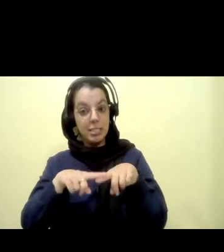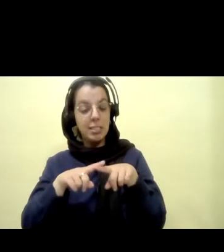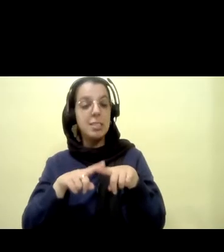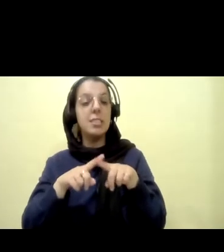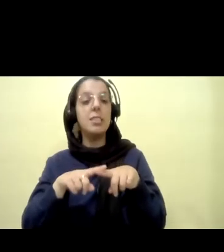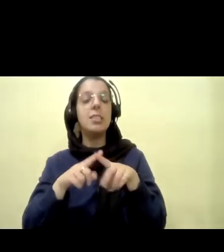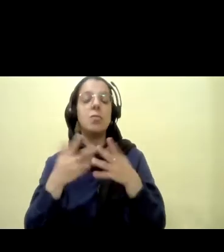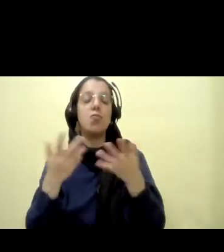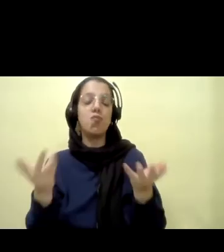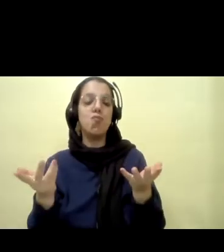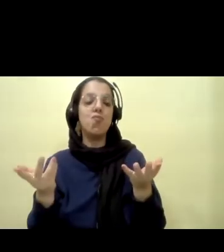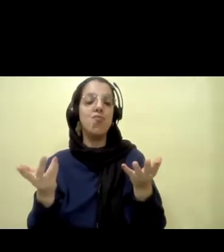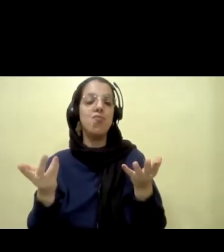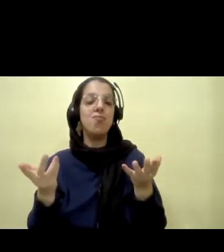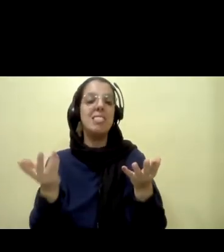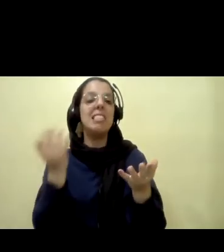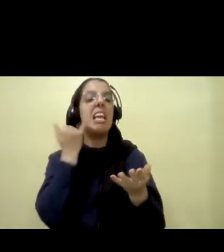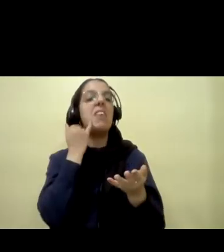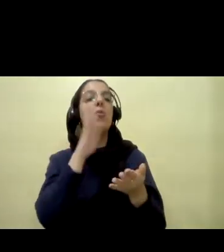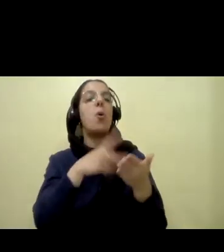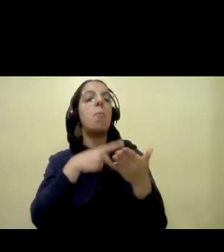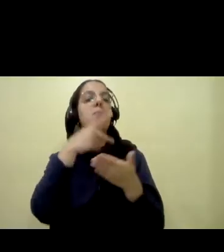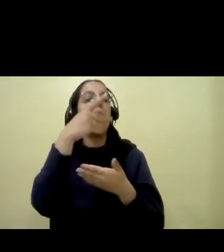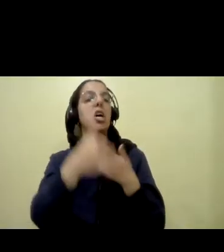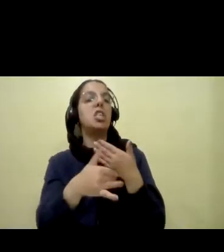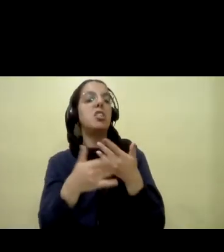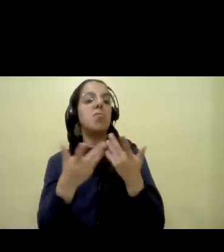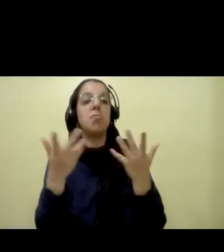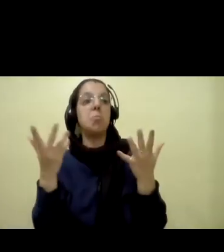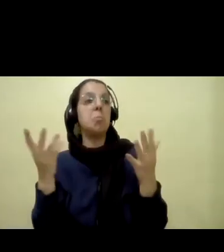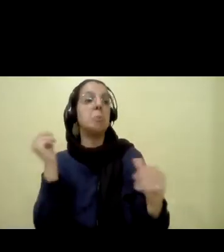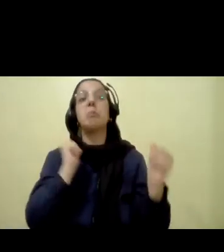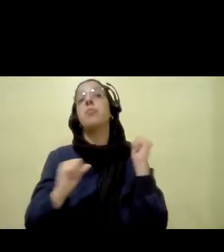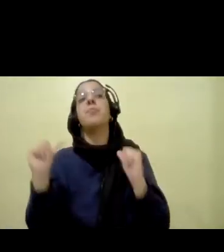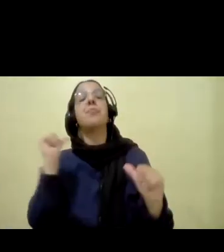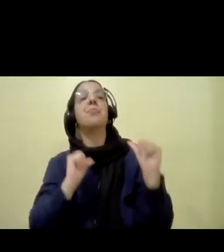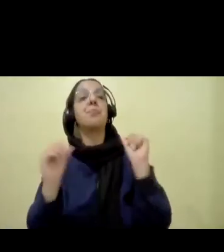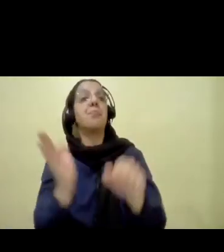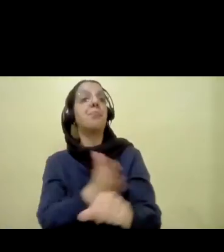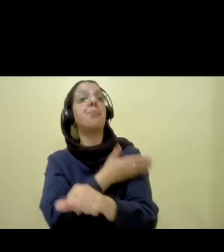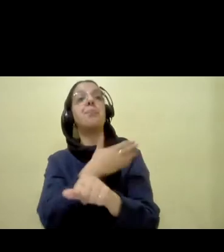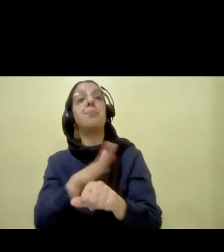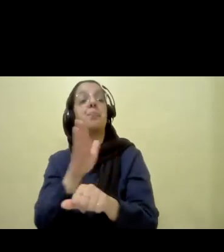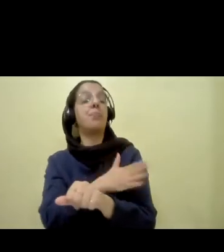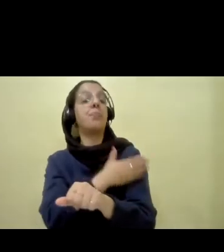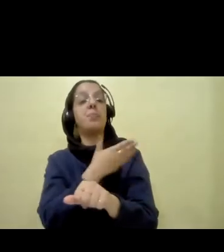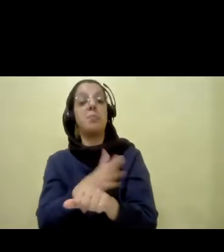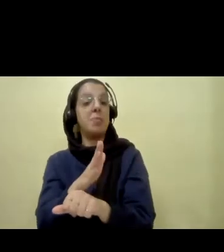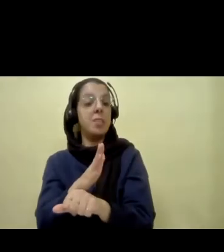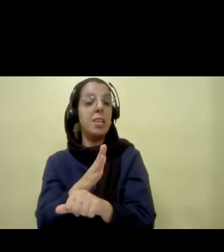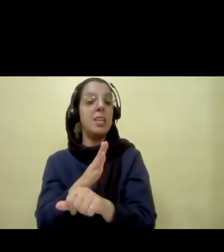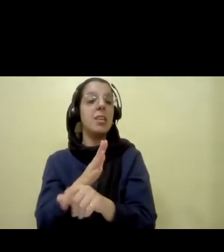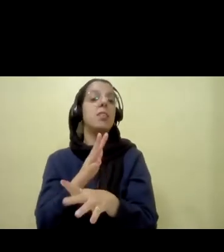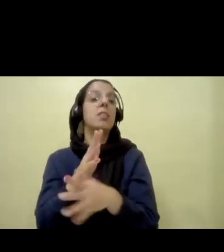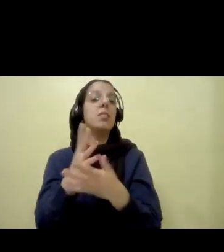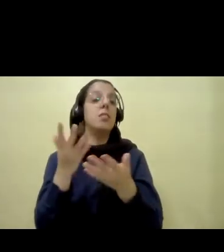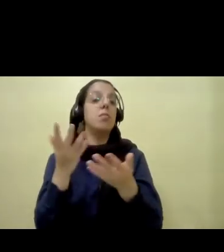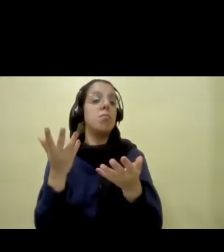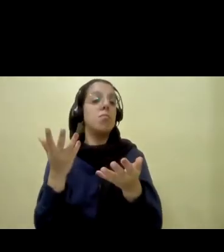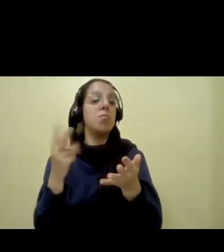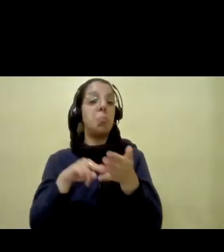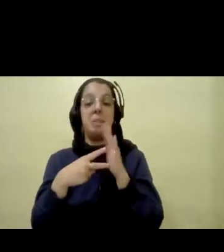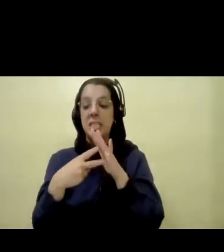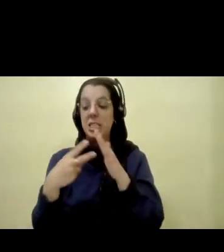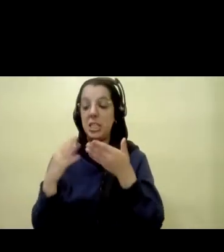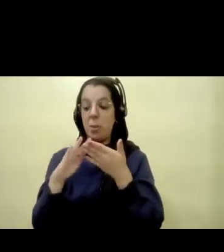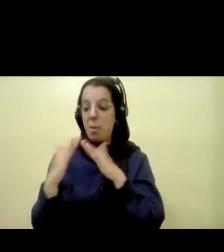your project is just like quite a straightforward performing arts presentational project, it's not necessarily community